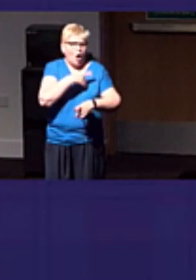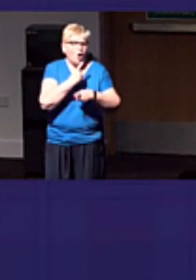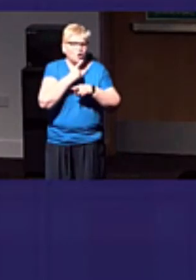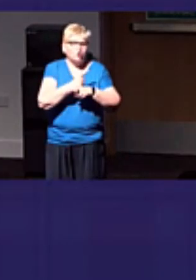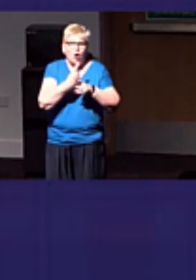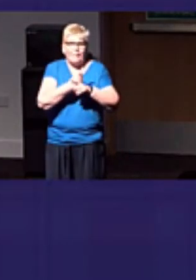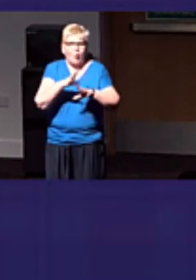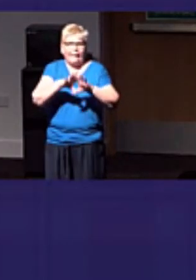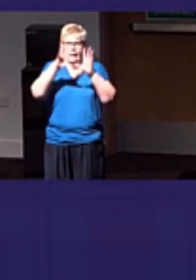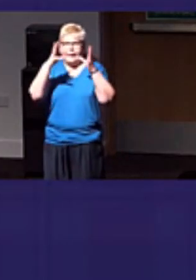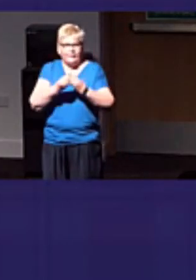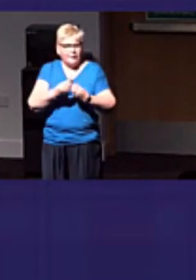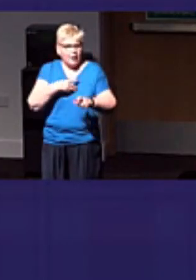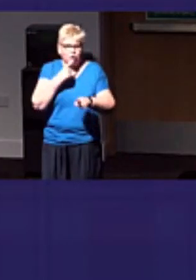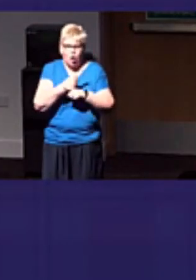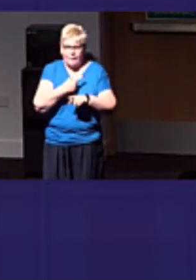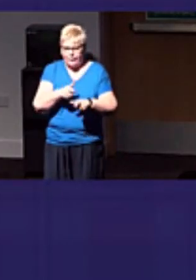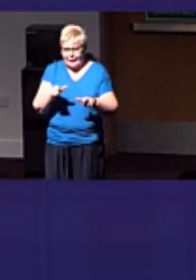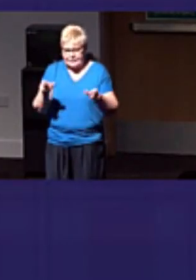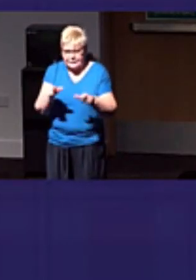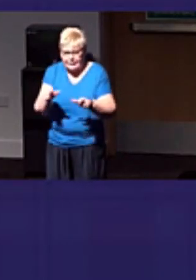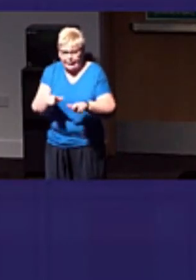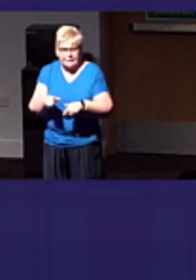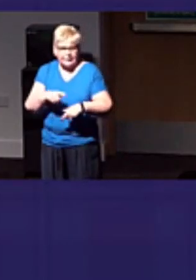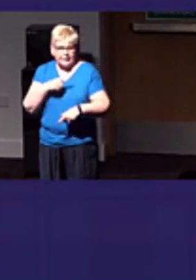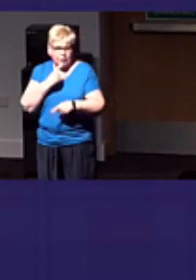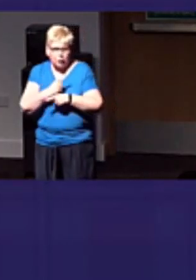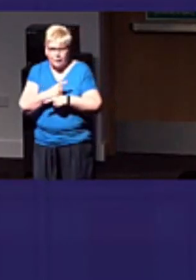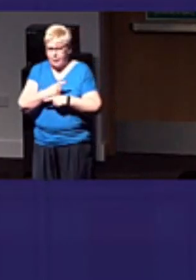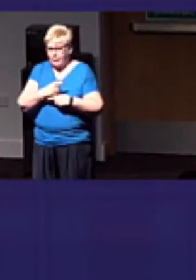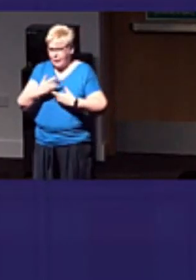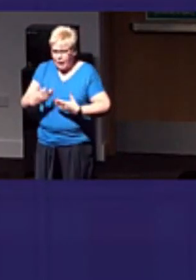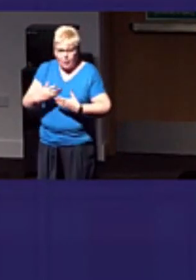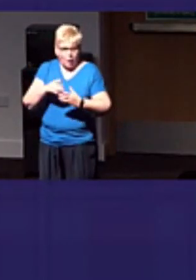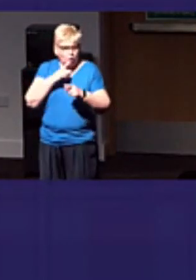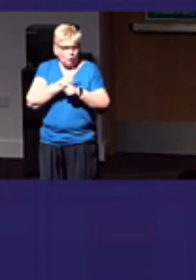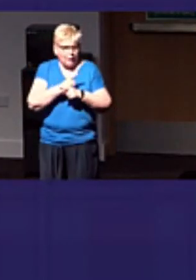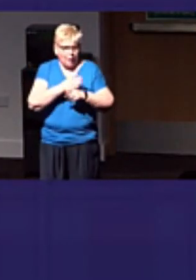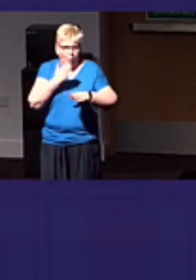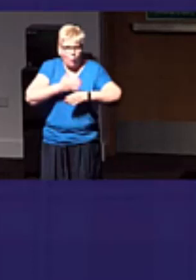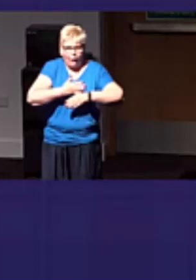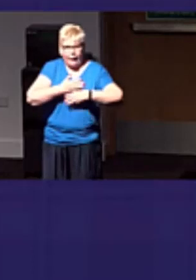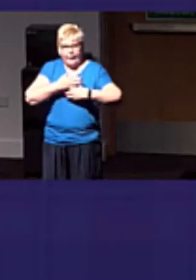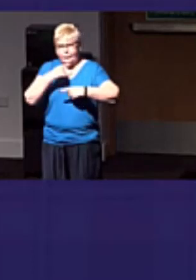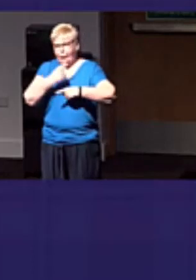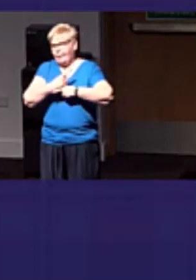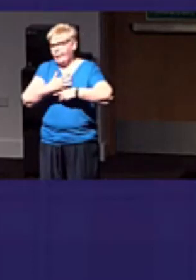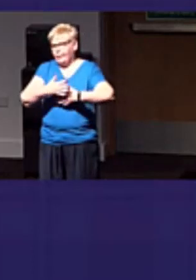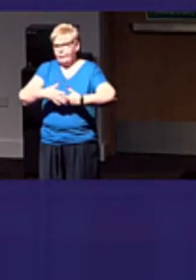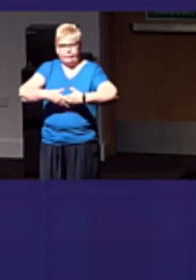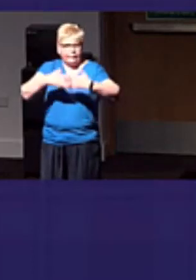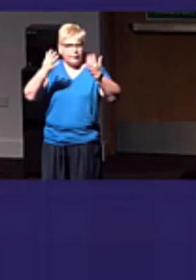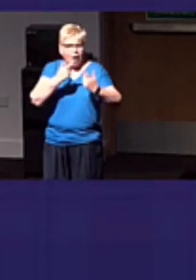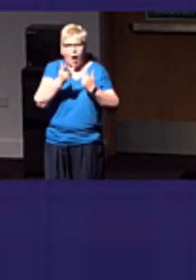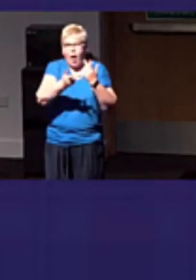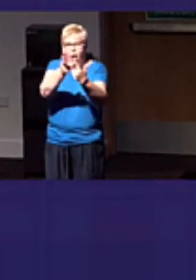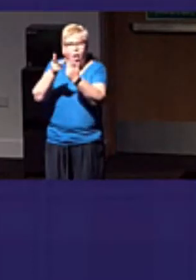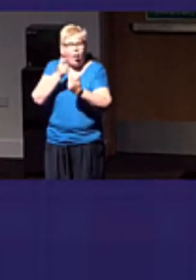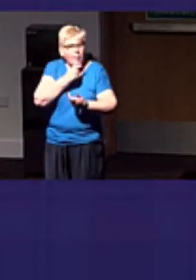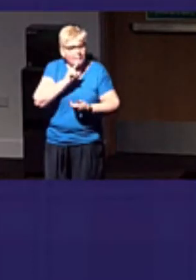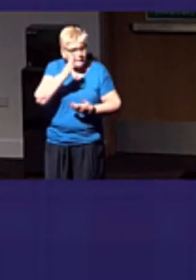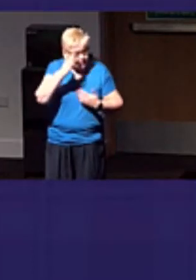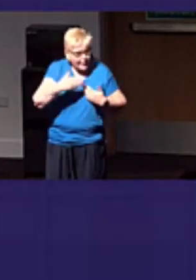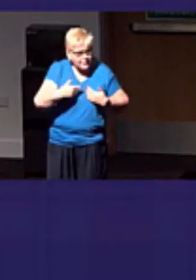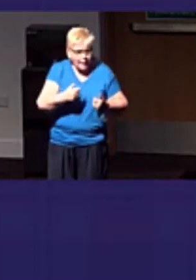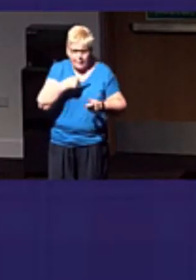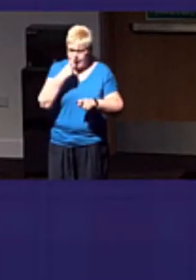about neurodiversity. I talked about being dyslexic very openly, now openly. I used to not. I talk about other people's mental health